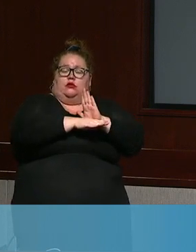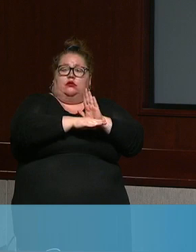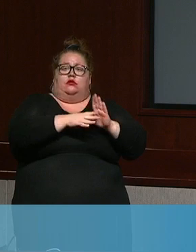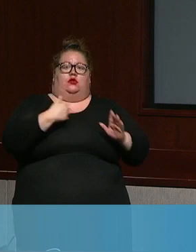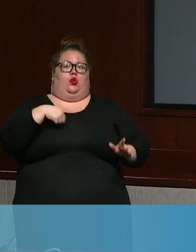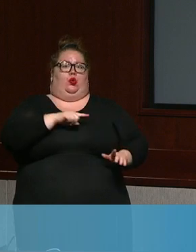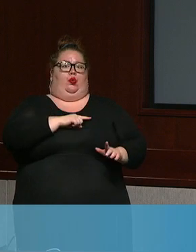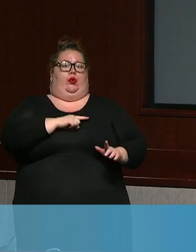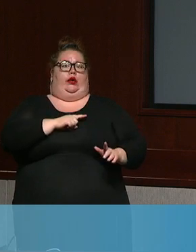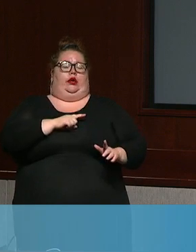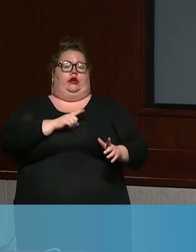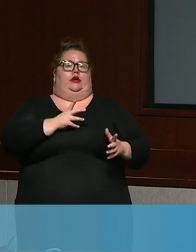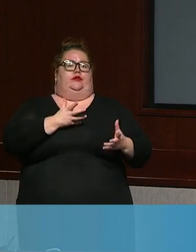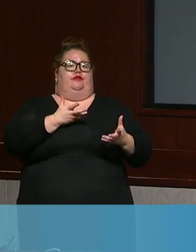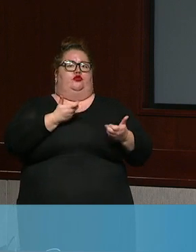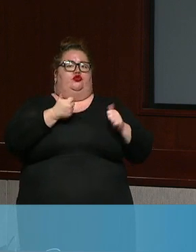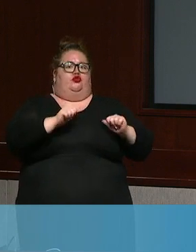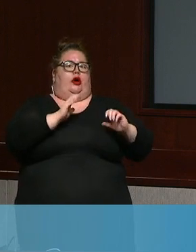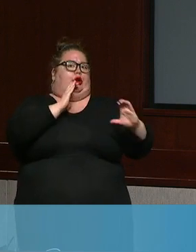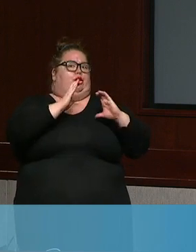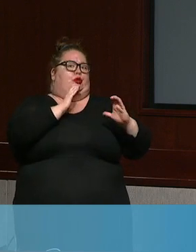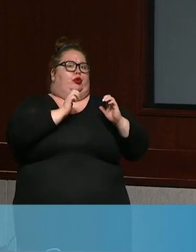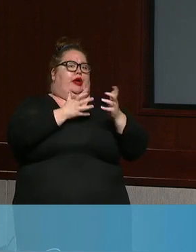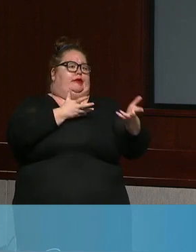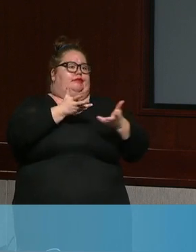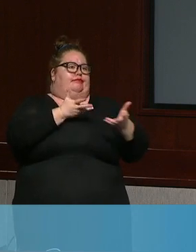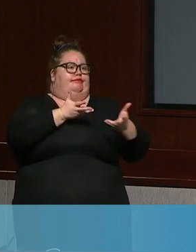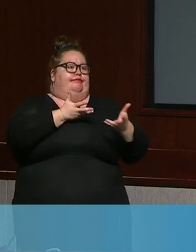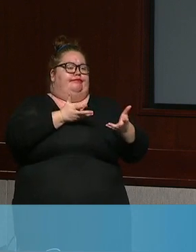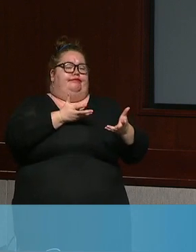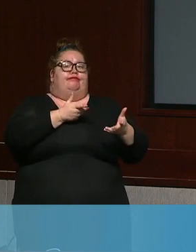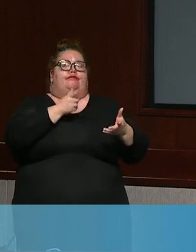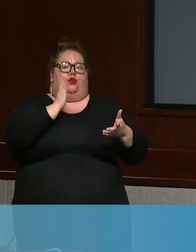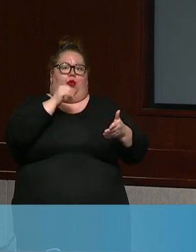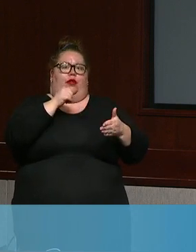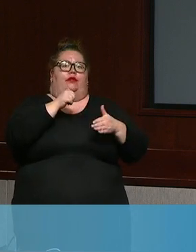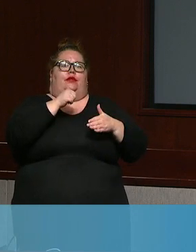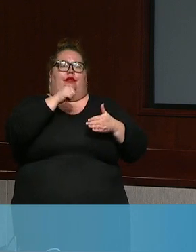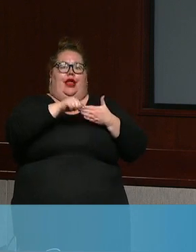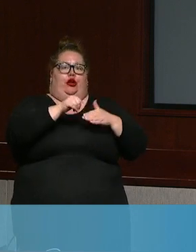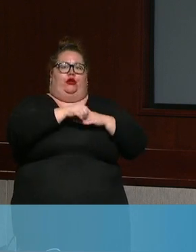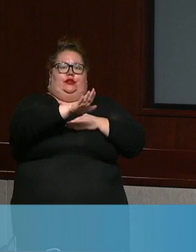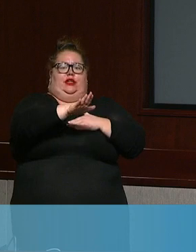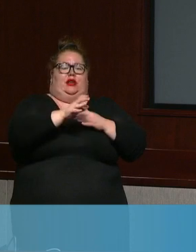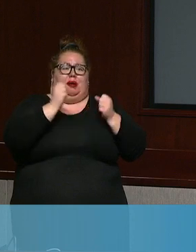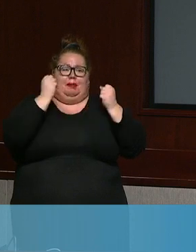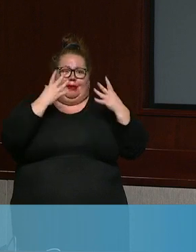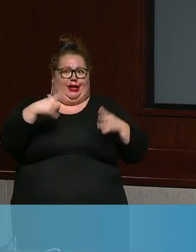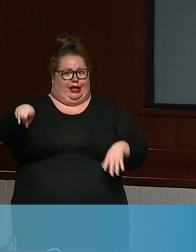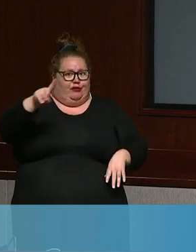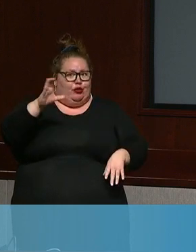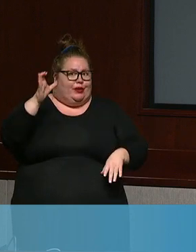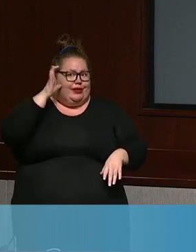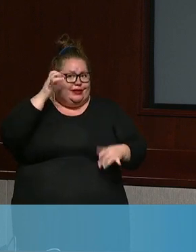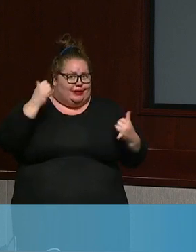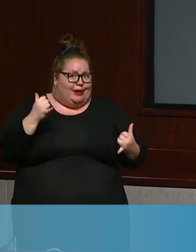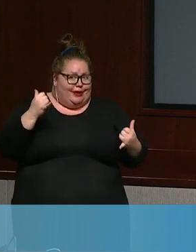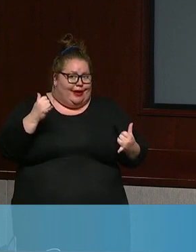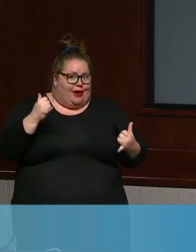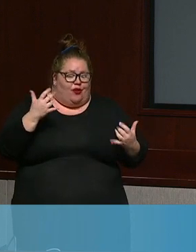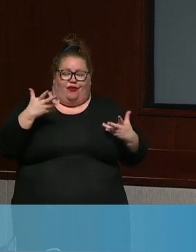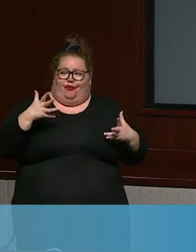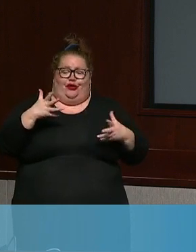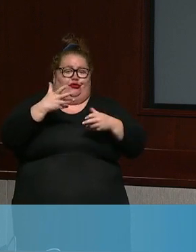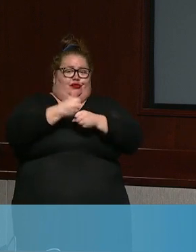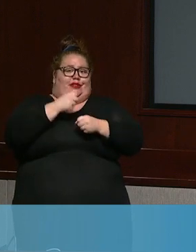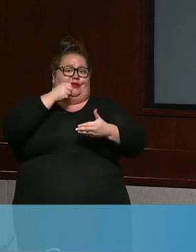we communicate with them. They receive a letter. I'm sure many people that are listening and watching this now have received